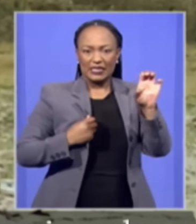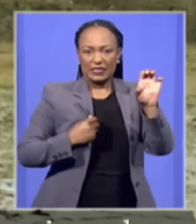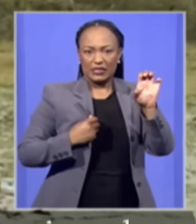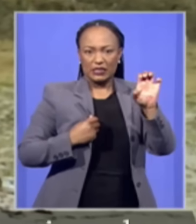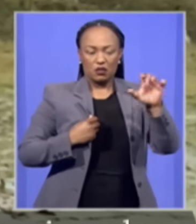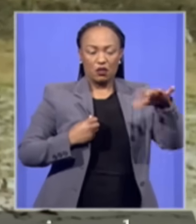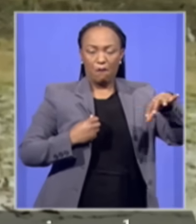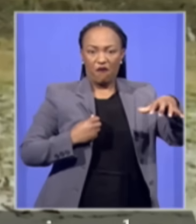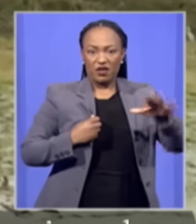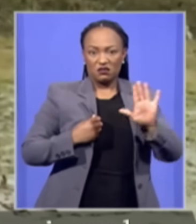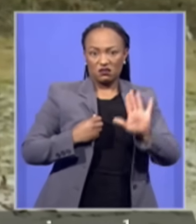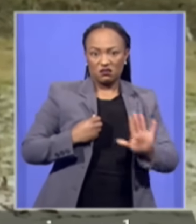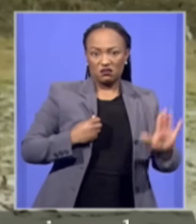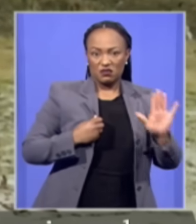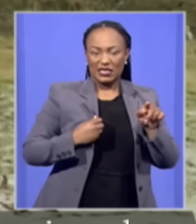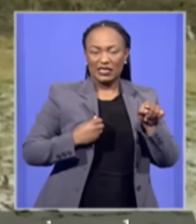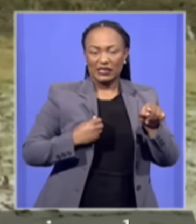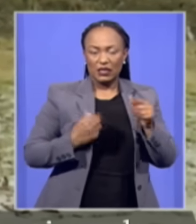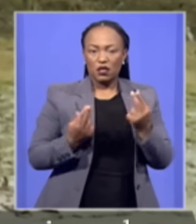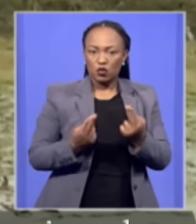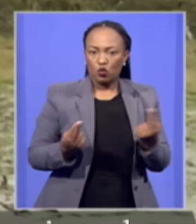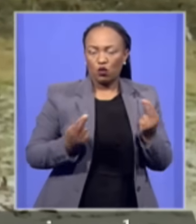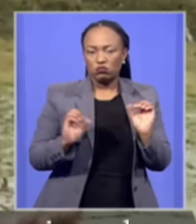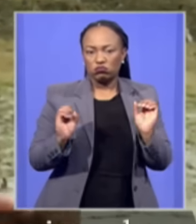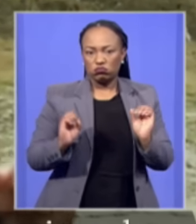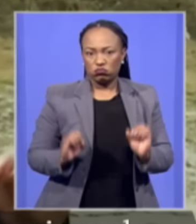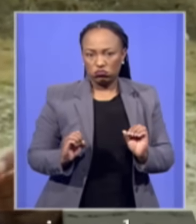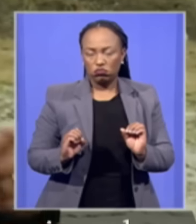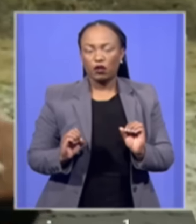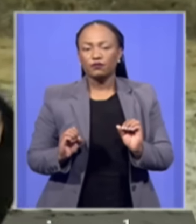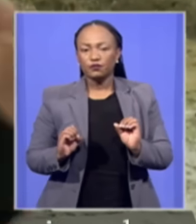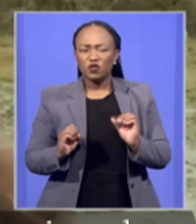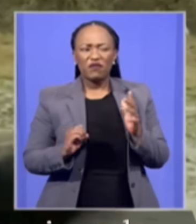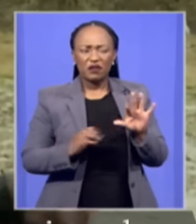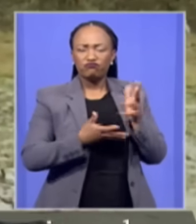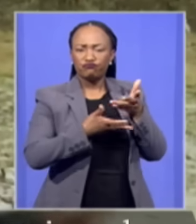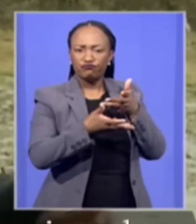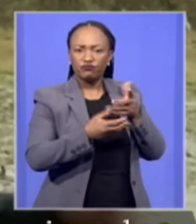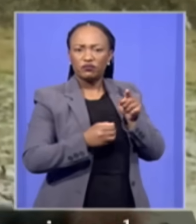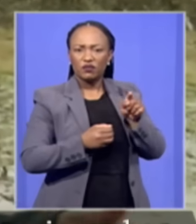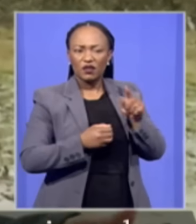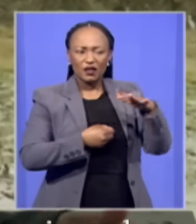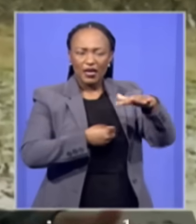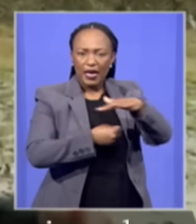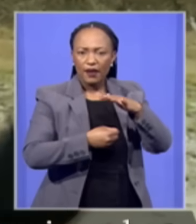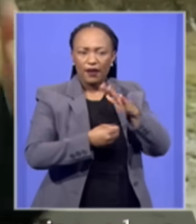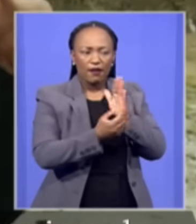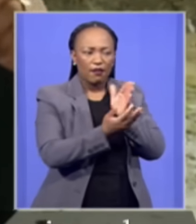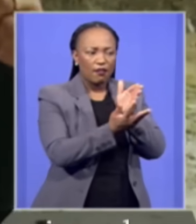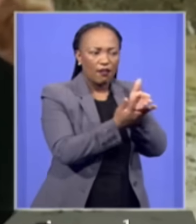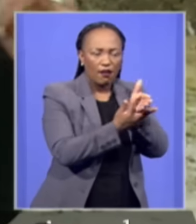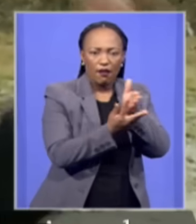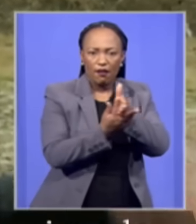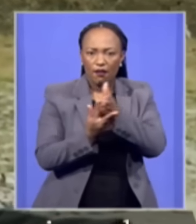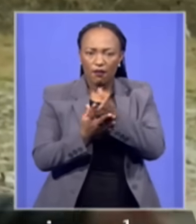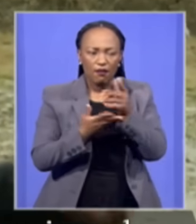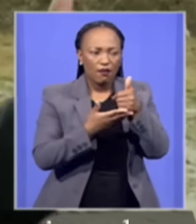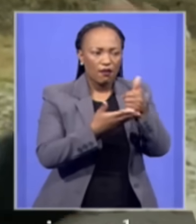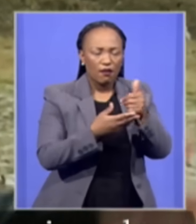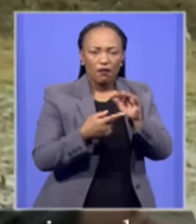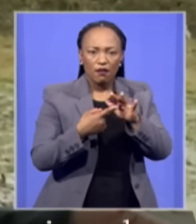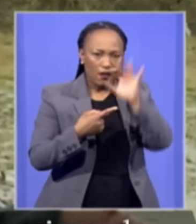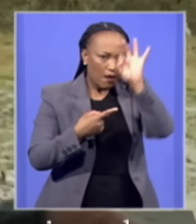African police services, for instance, about that, talking about the aerial services, intervention, your